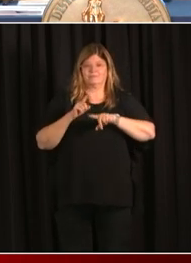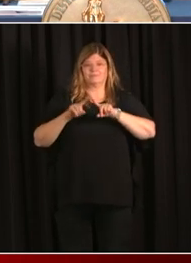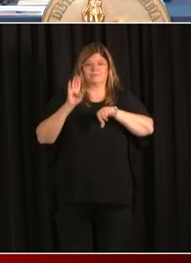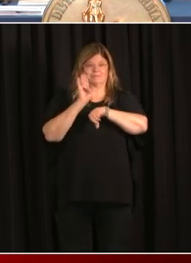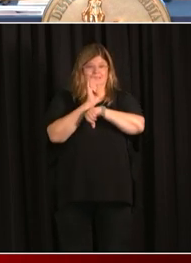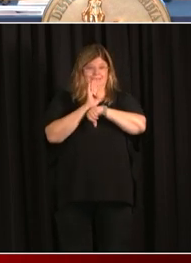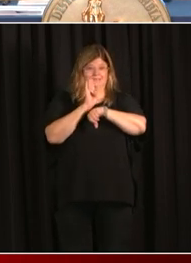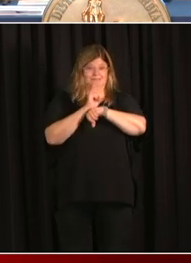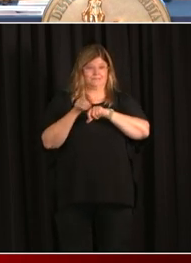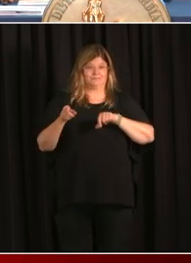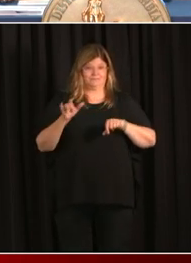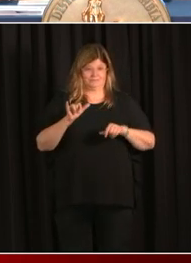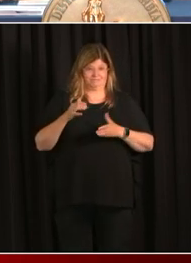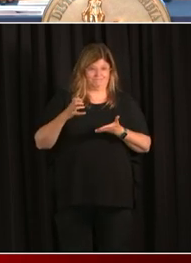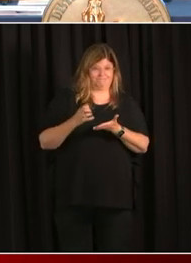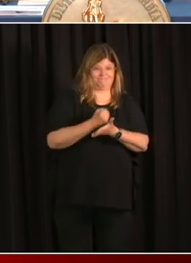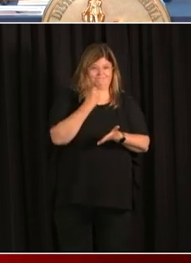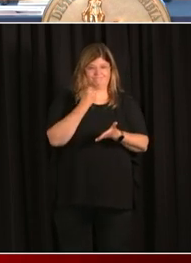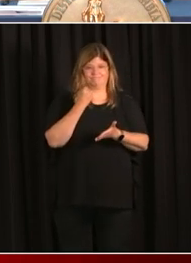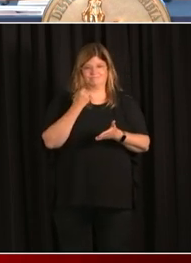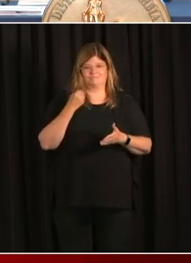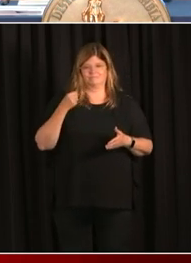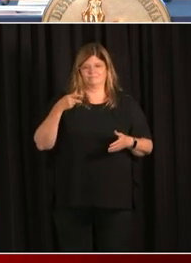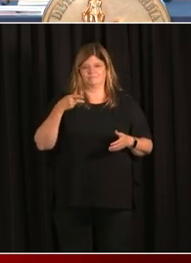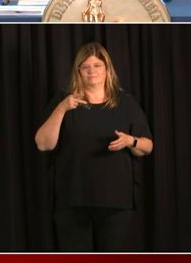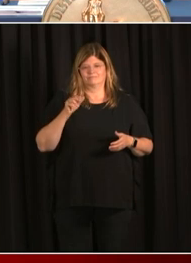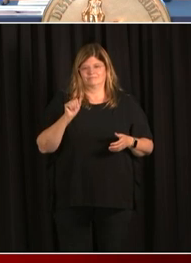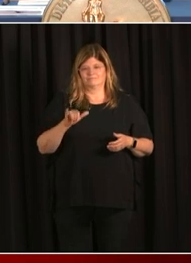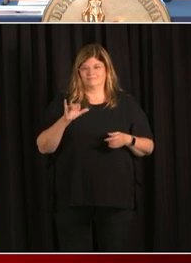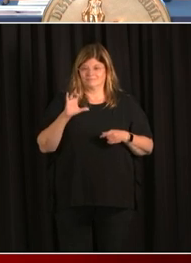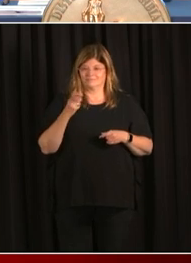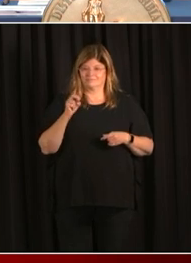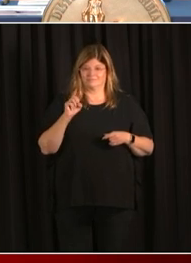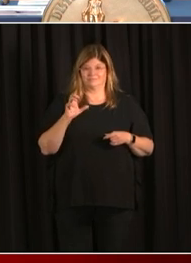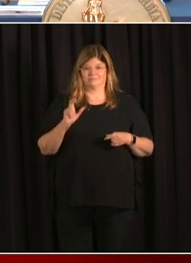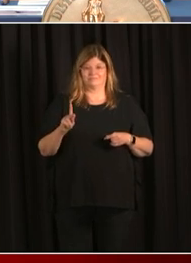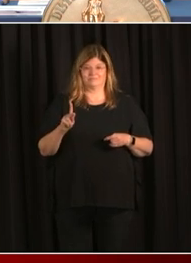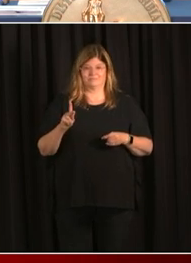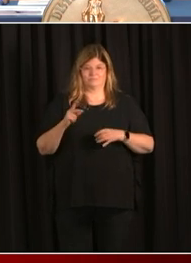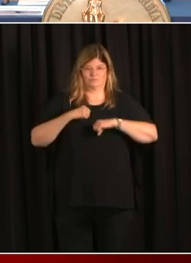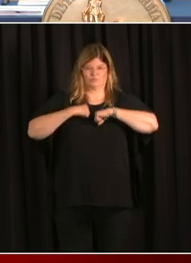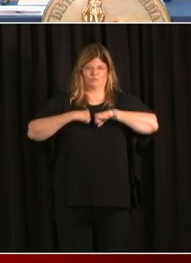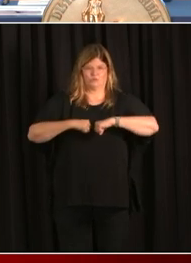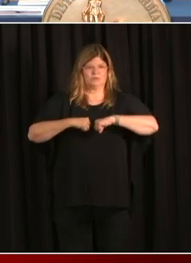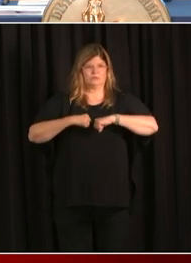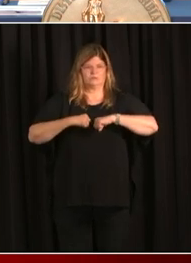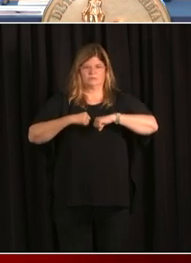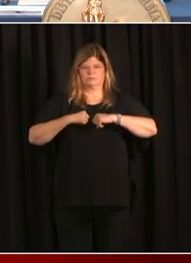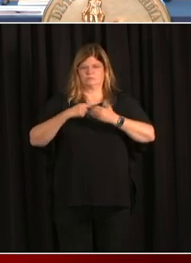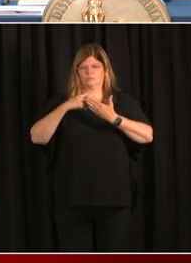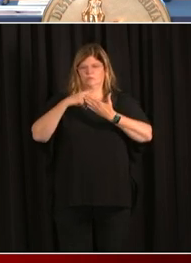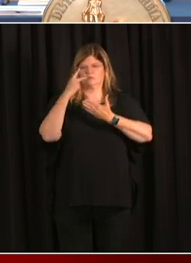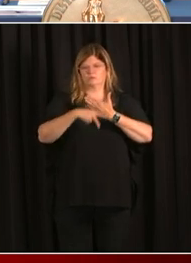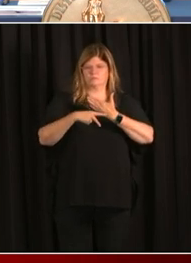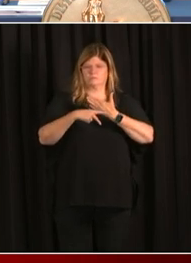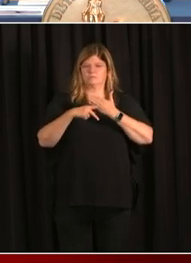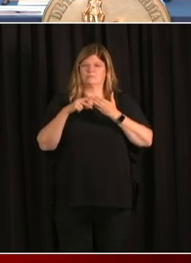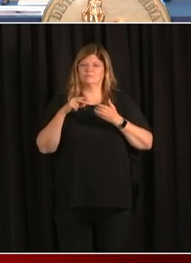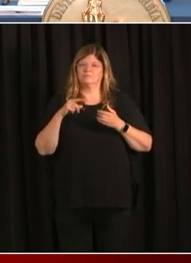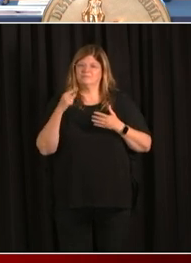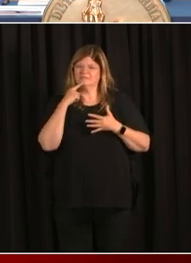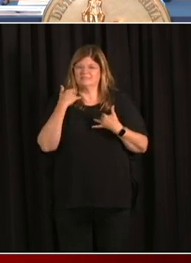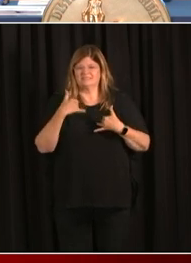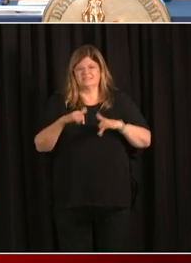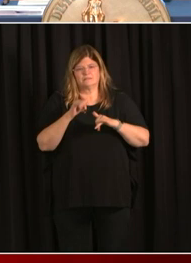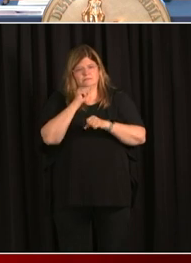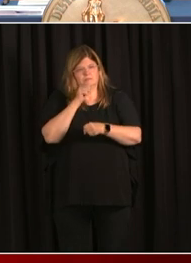also taken advantage of the Paycheck Protection Program. And even with all of that, it's not